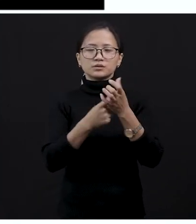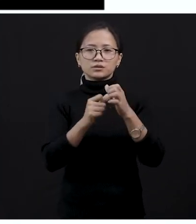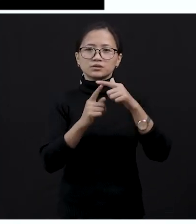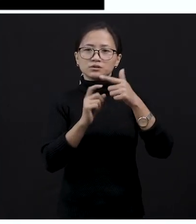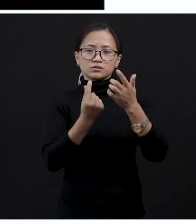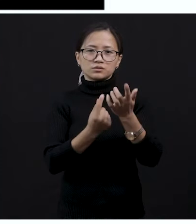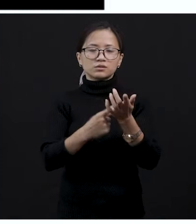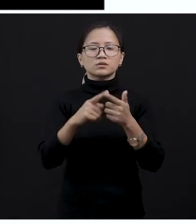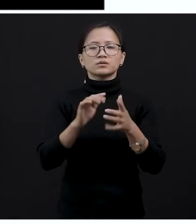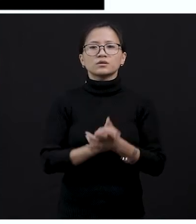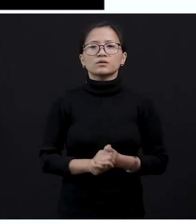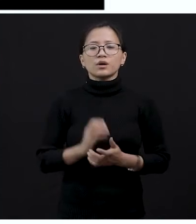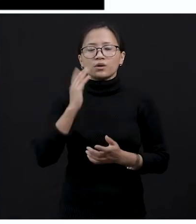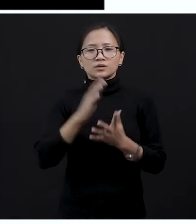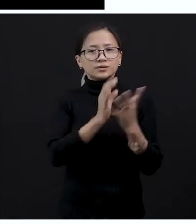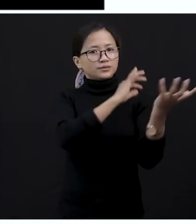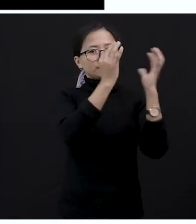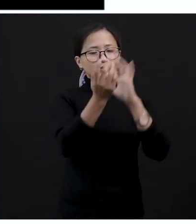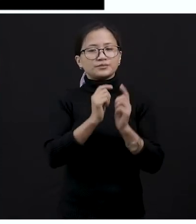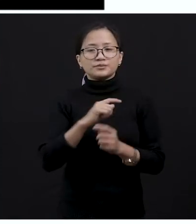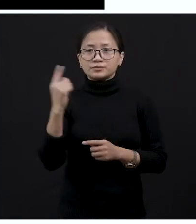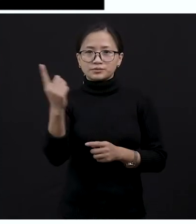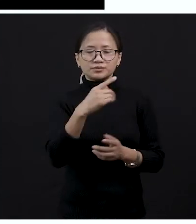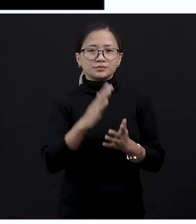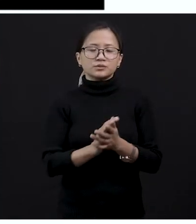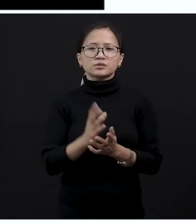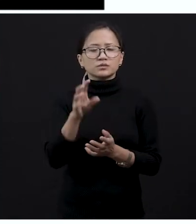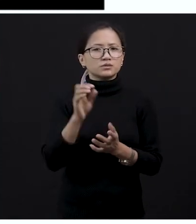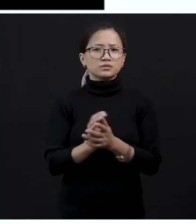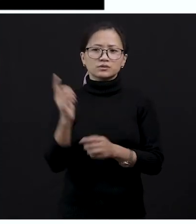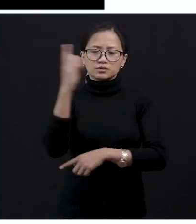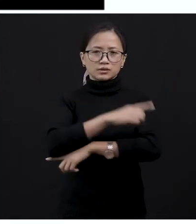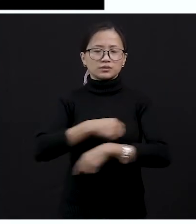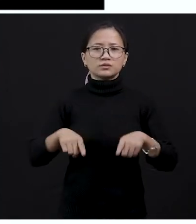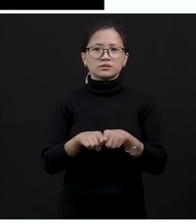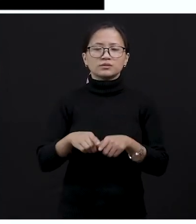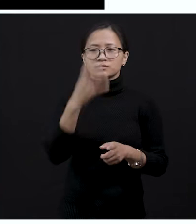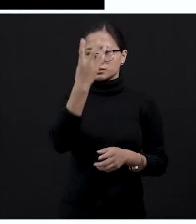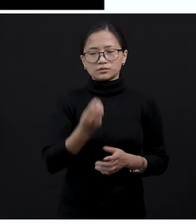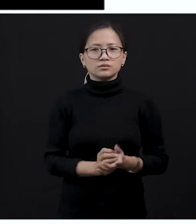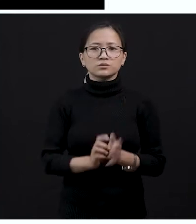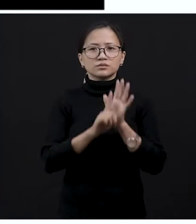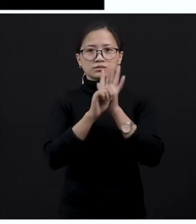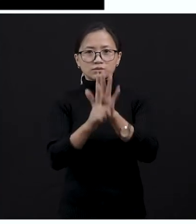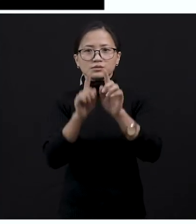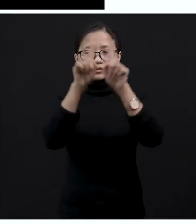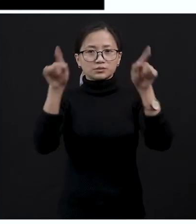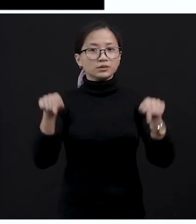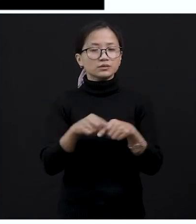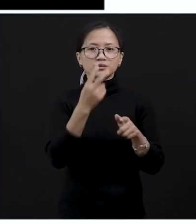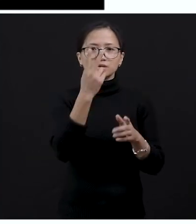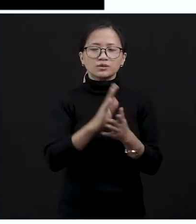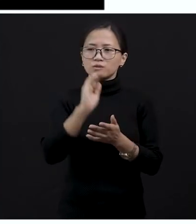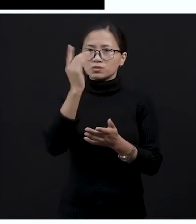rotating, it used to cause day and night. All right, now here in this picture you see that